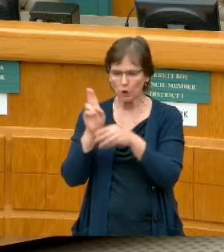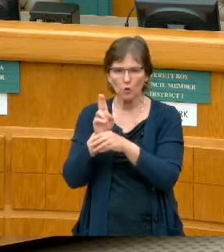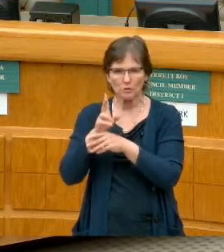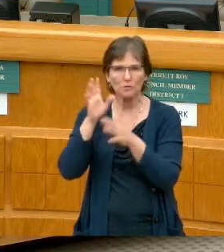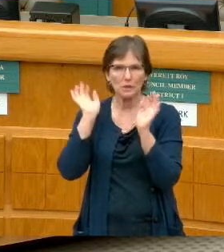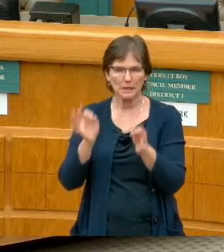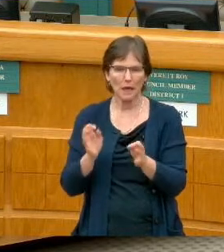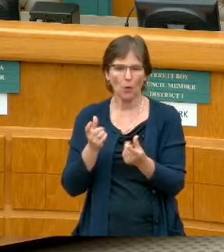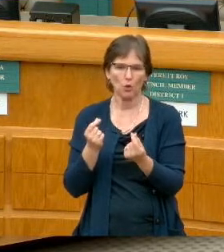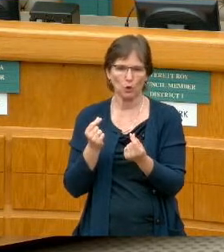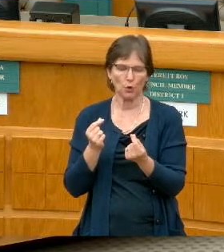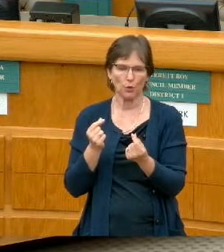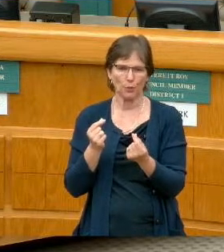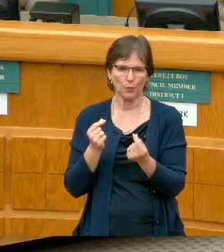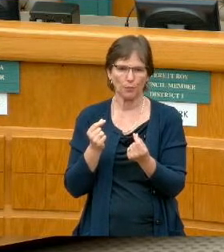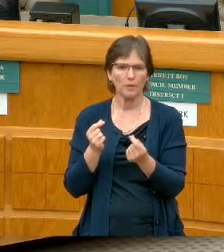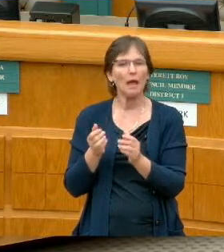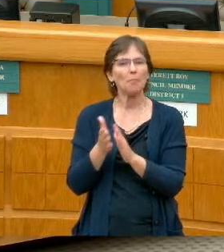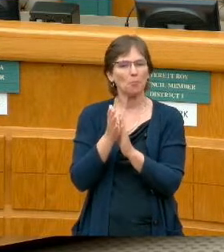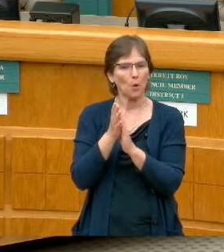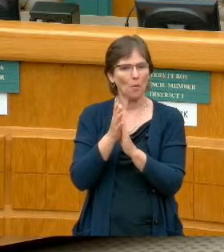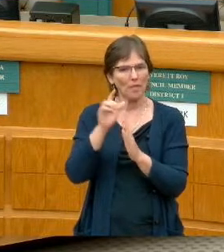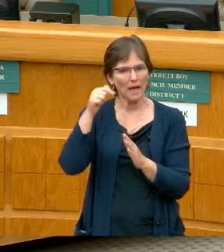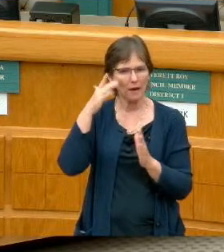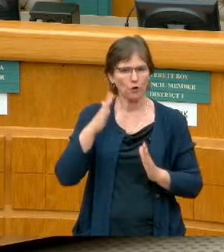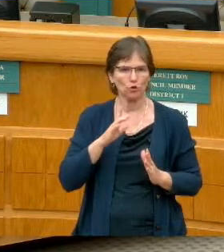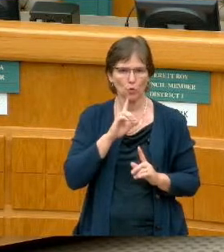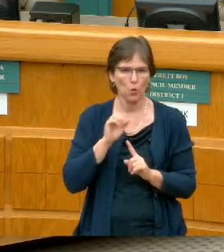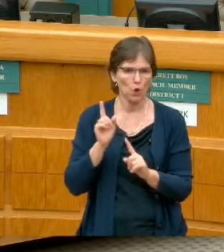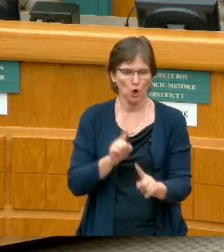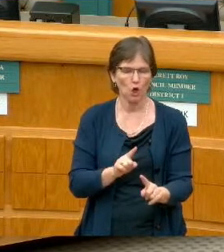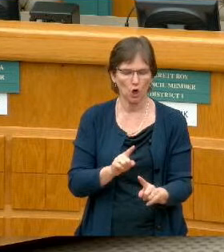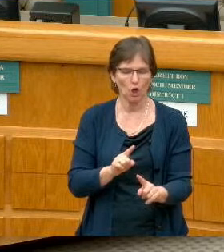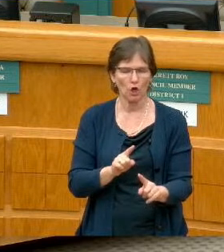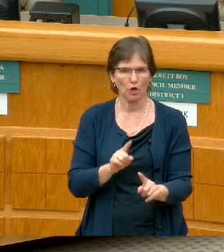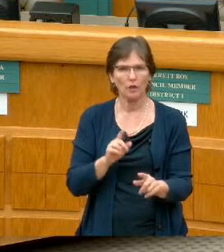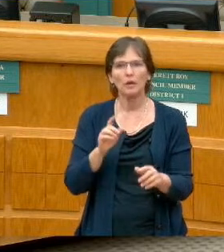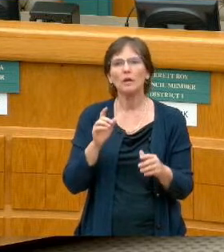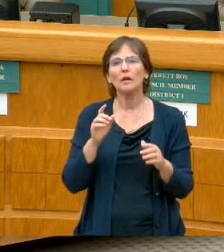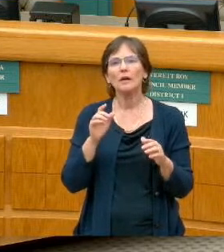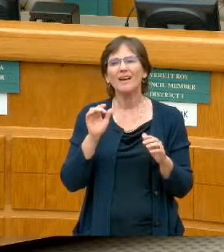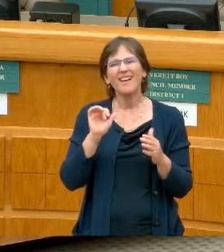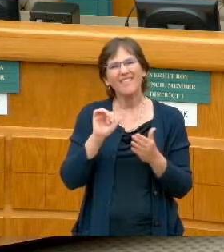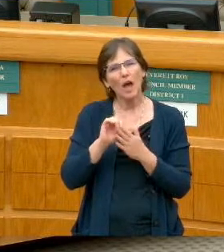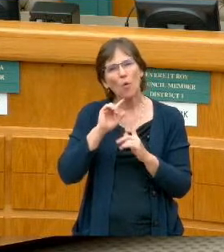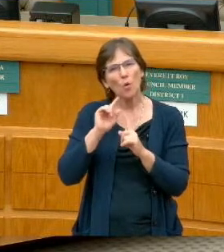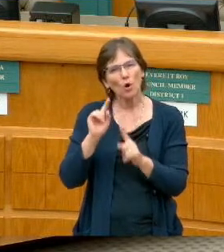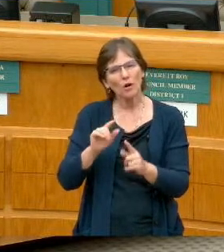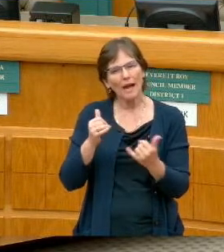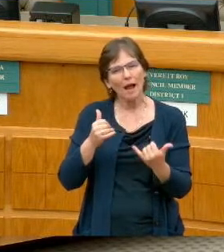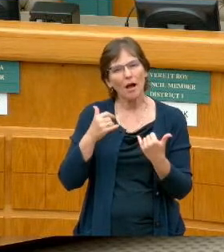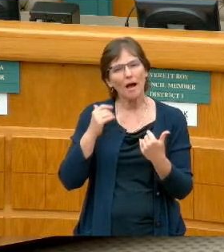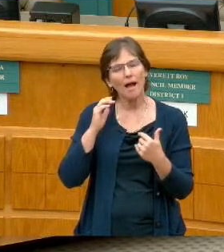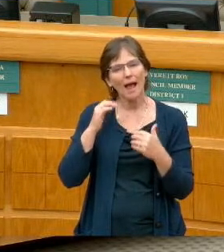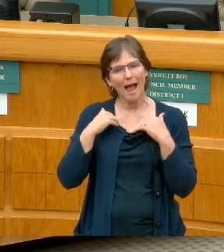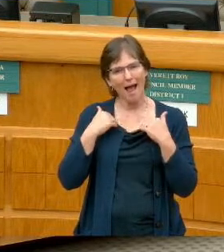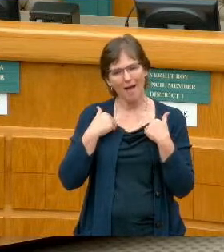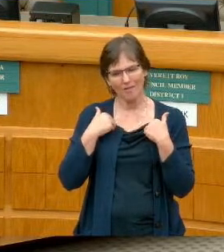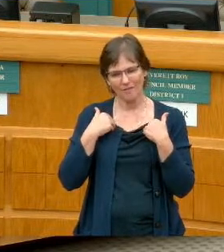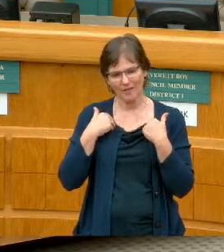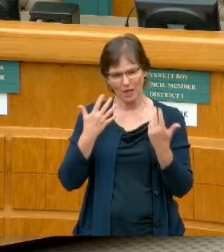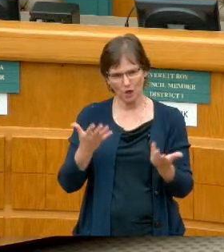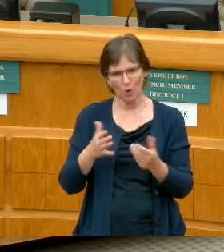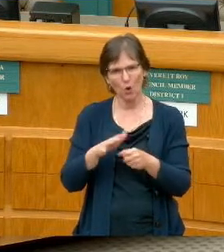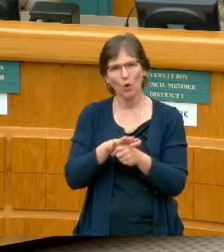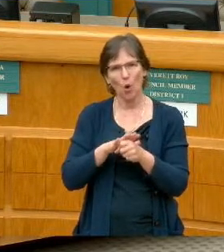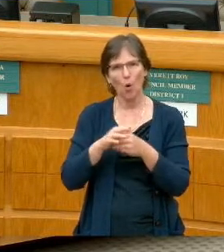order today, and it gives us flexibility to increase restrictions when and where needed. And of course, to relax them